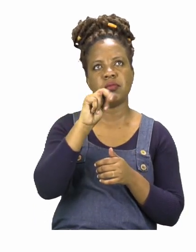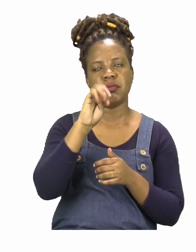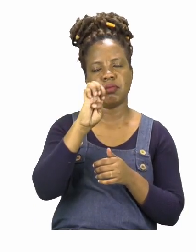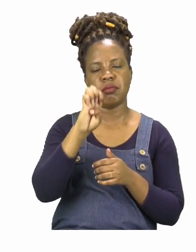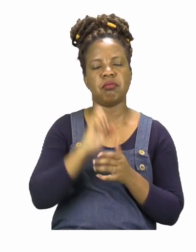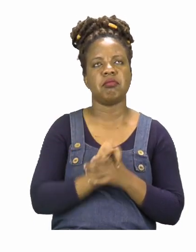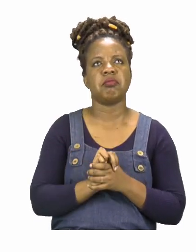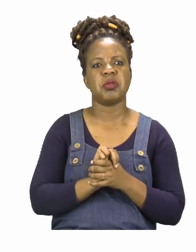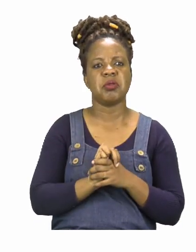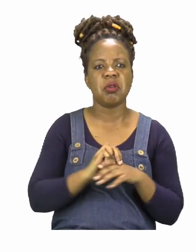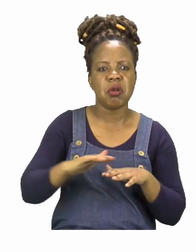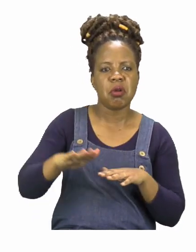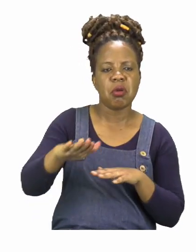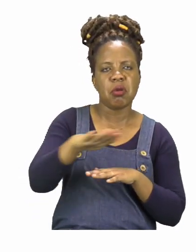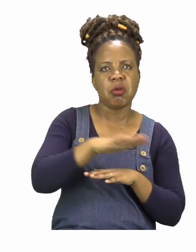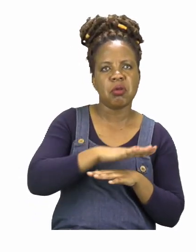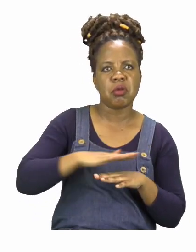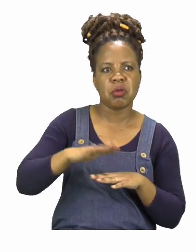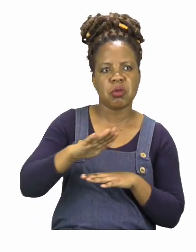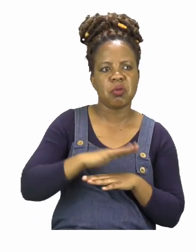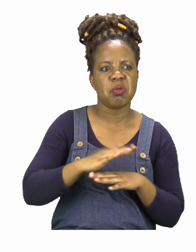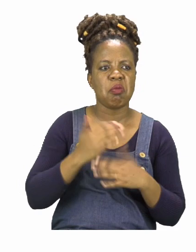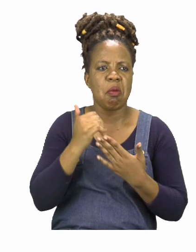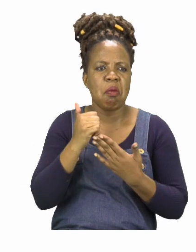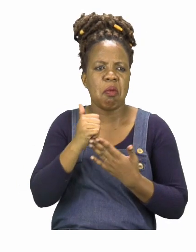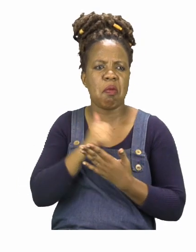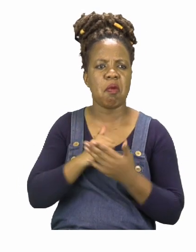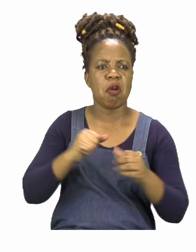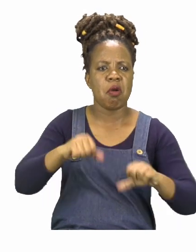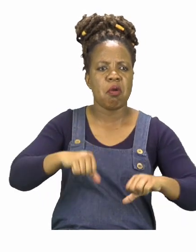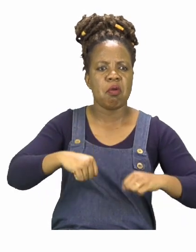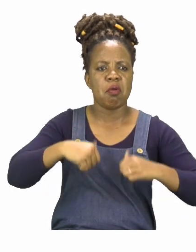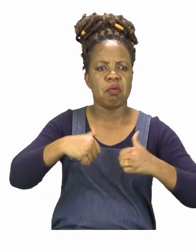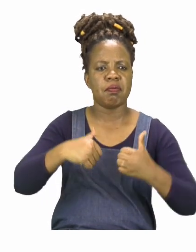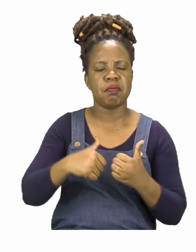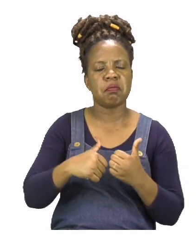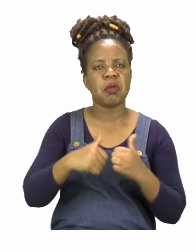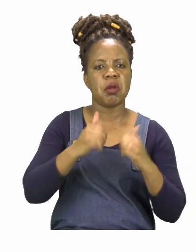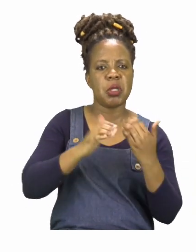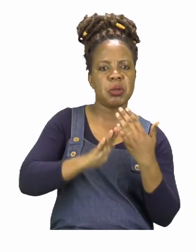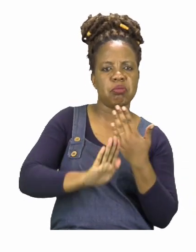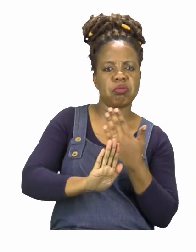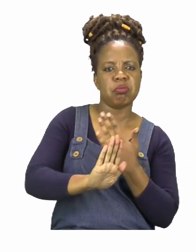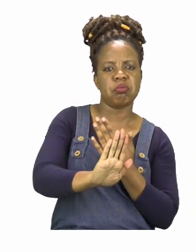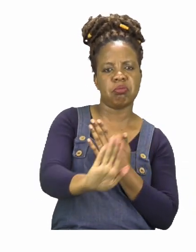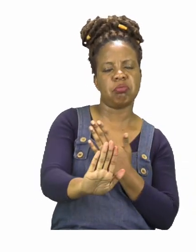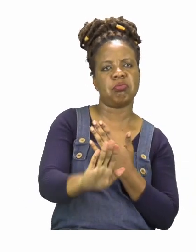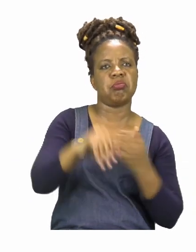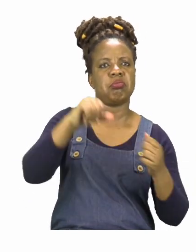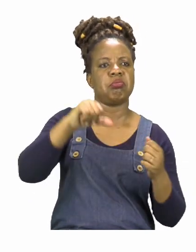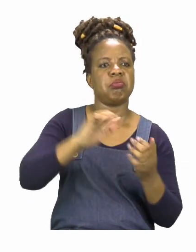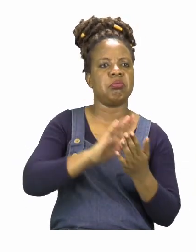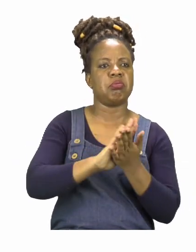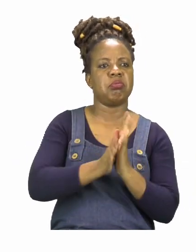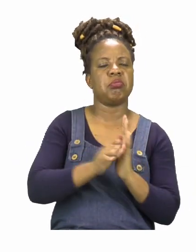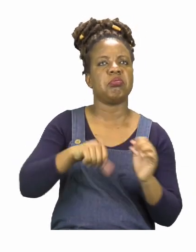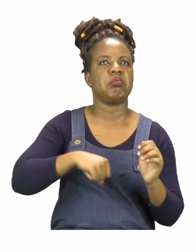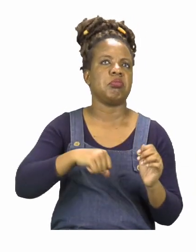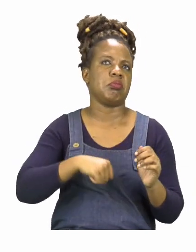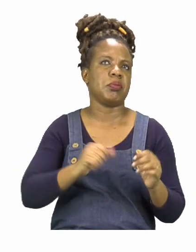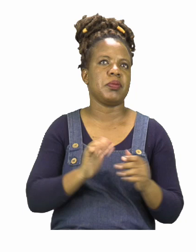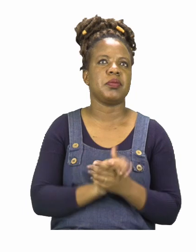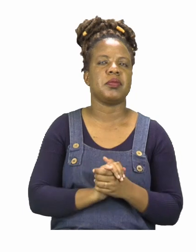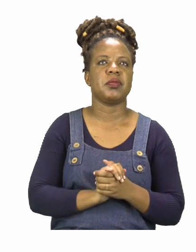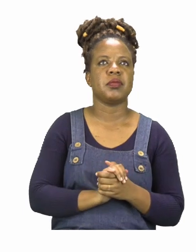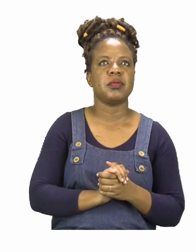to prevent any diseases. We usually practice good hygiene through cleanliness. We can use